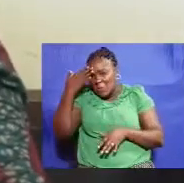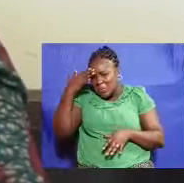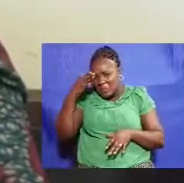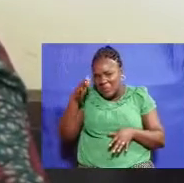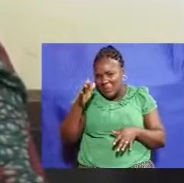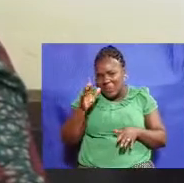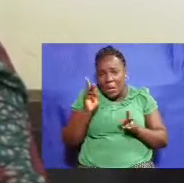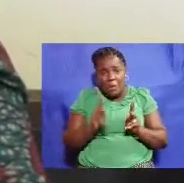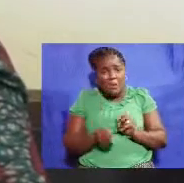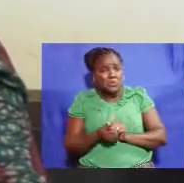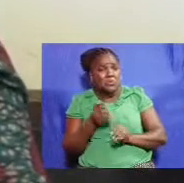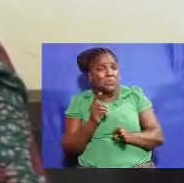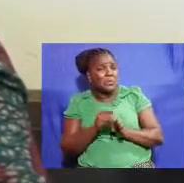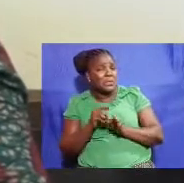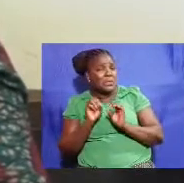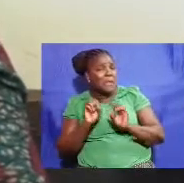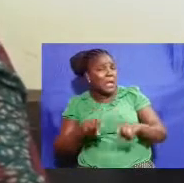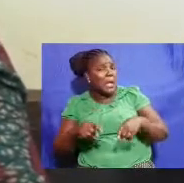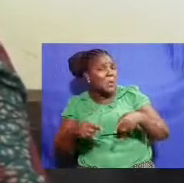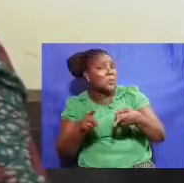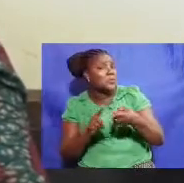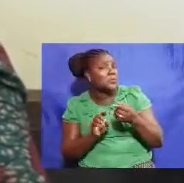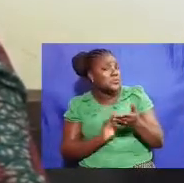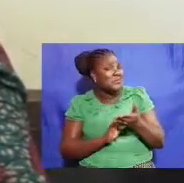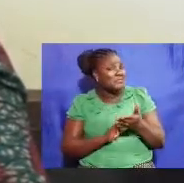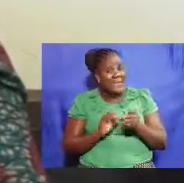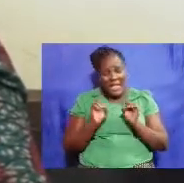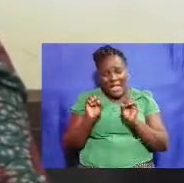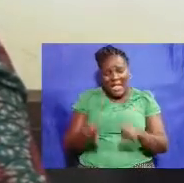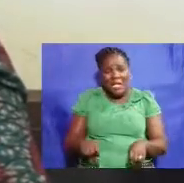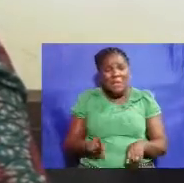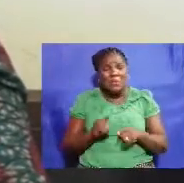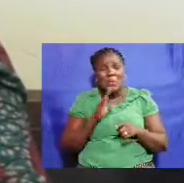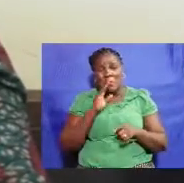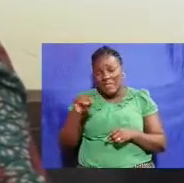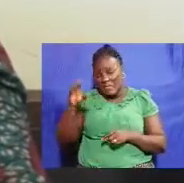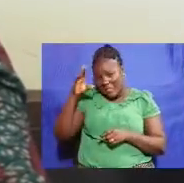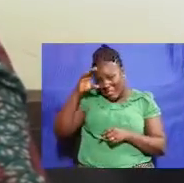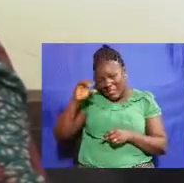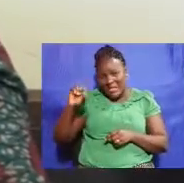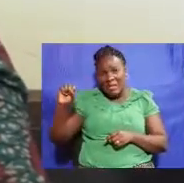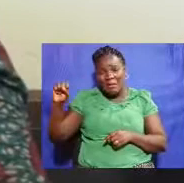capable of going to school, they are capable of becoming presidents, they are